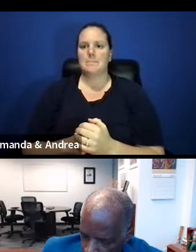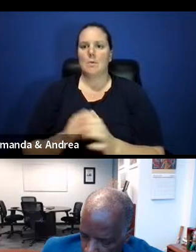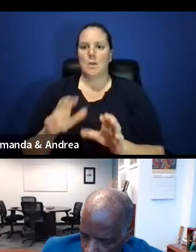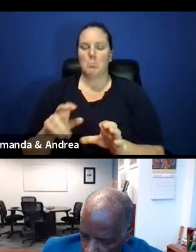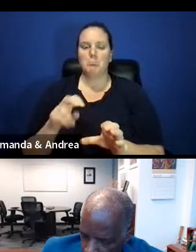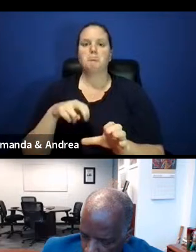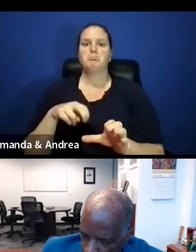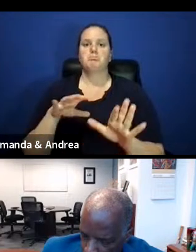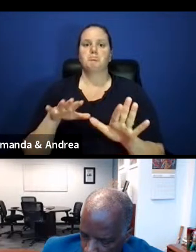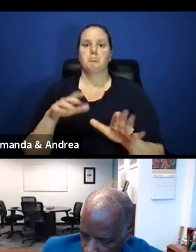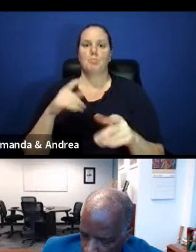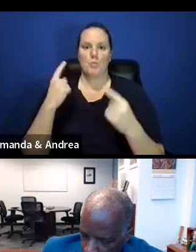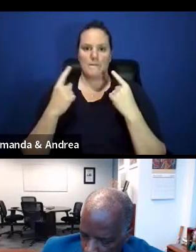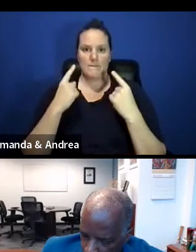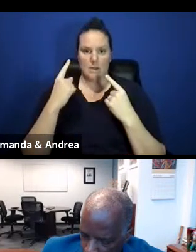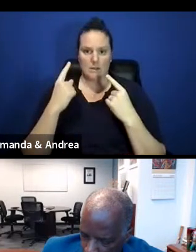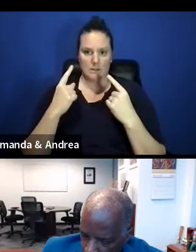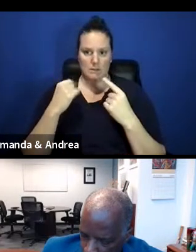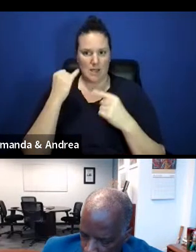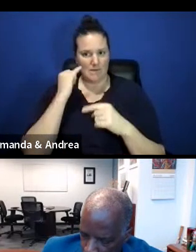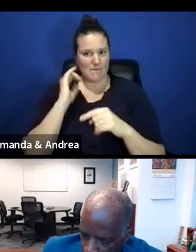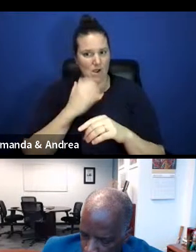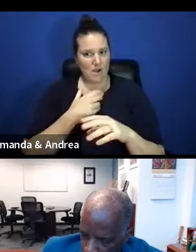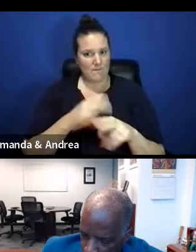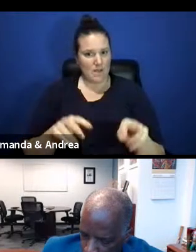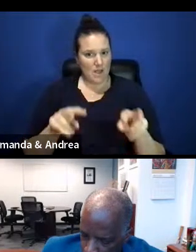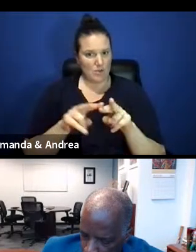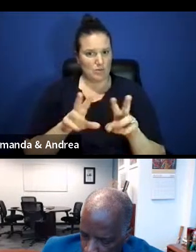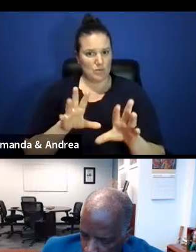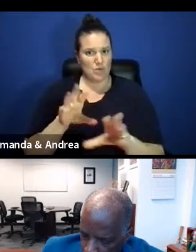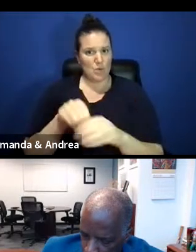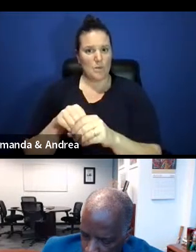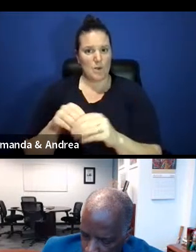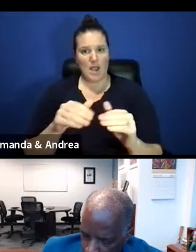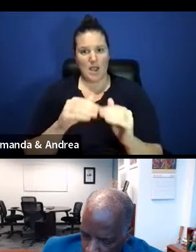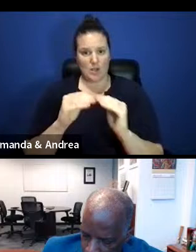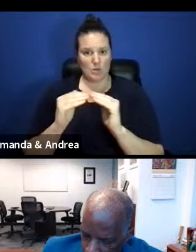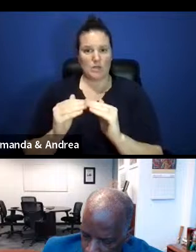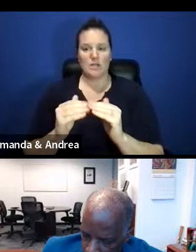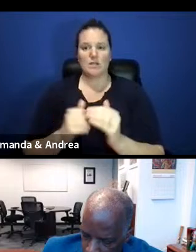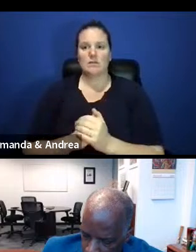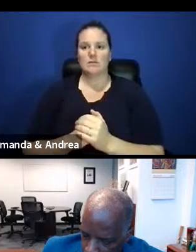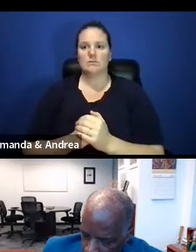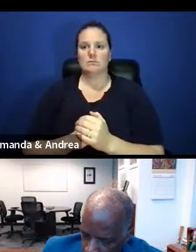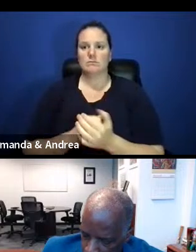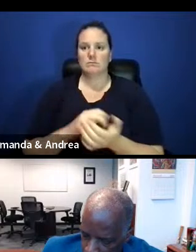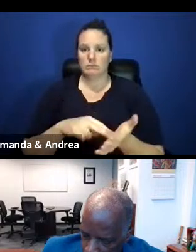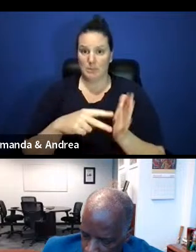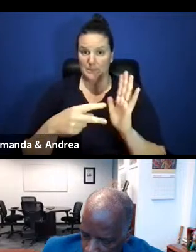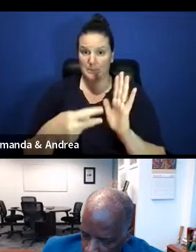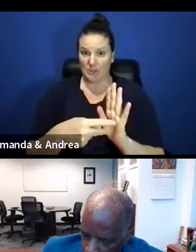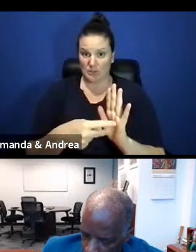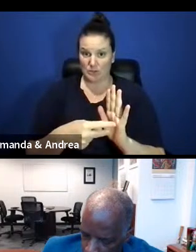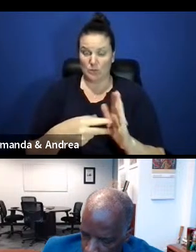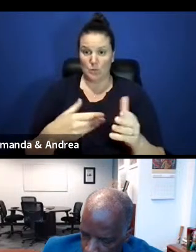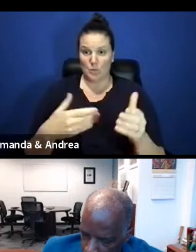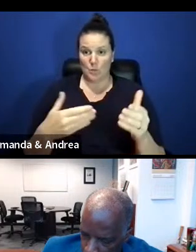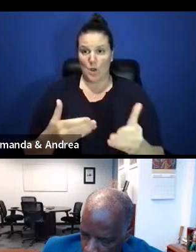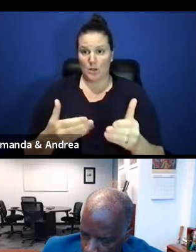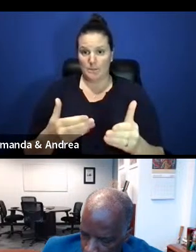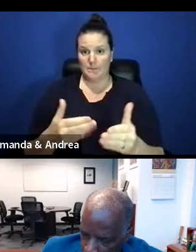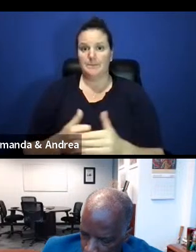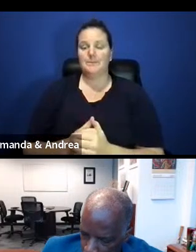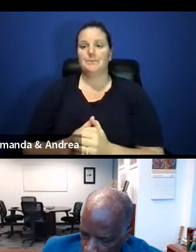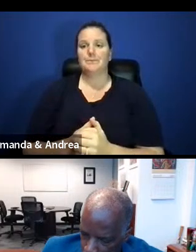and reflected, if our value is to incorporate equity, if our intention is to,